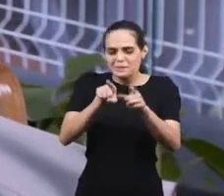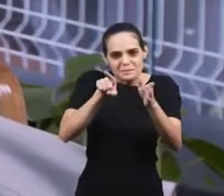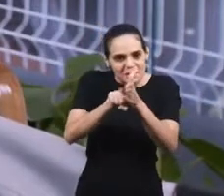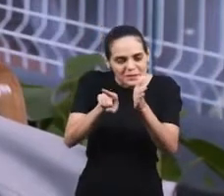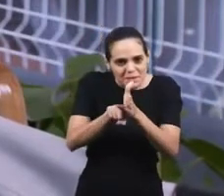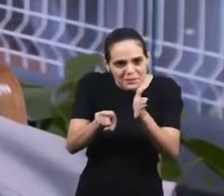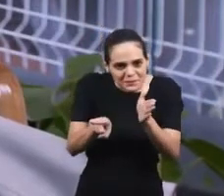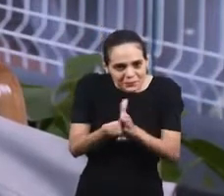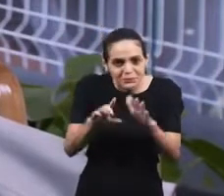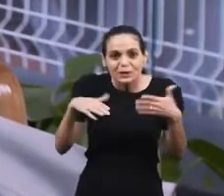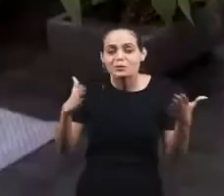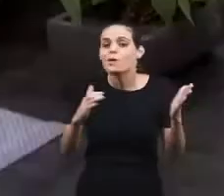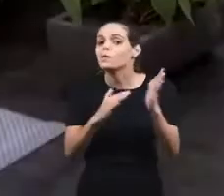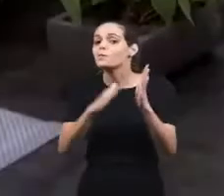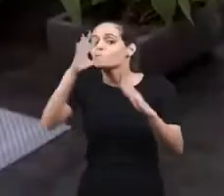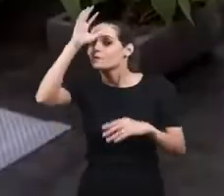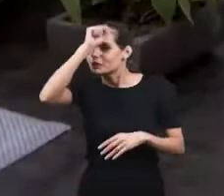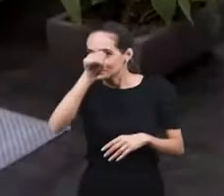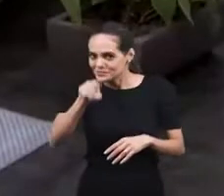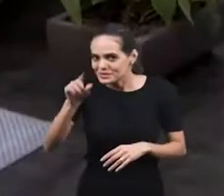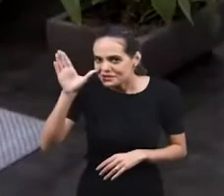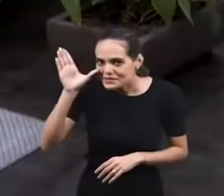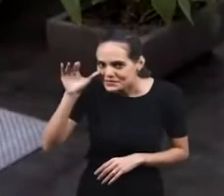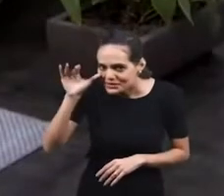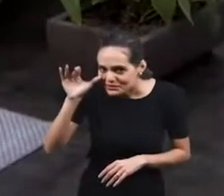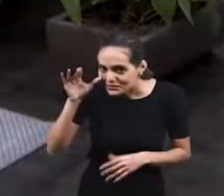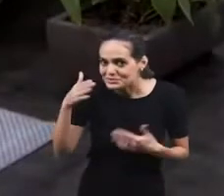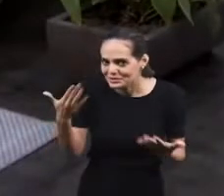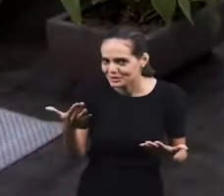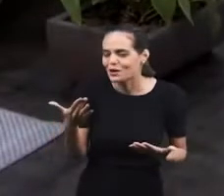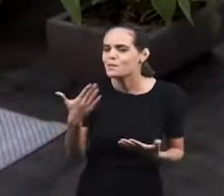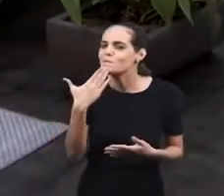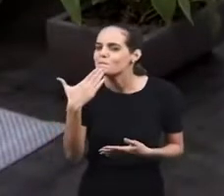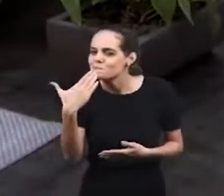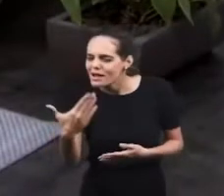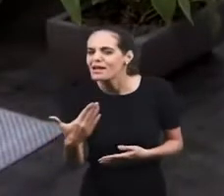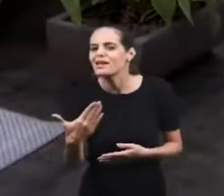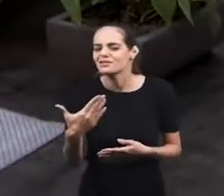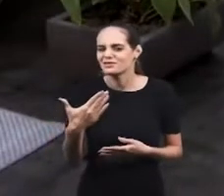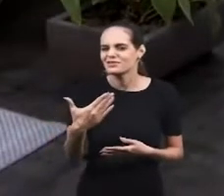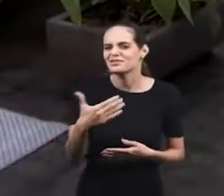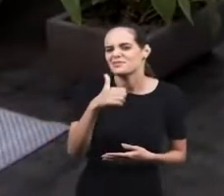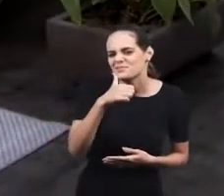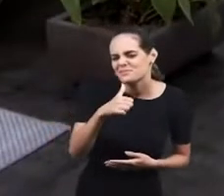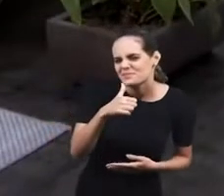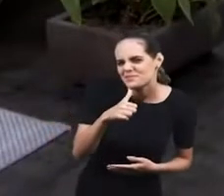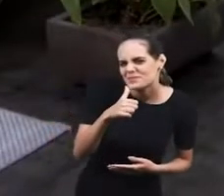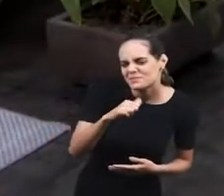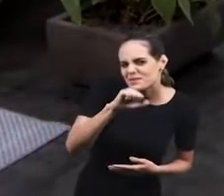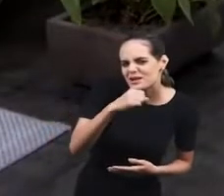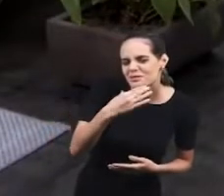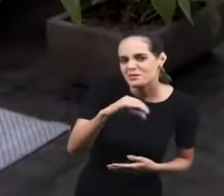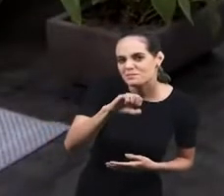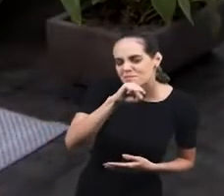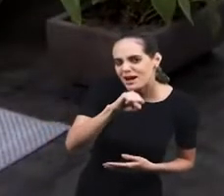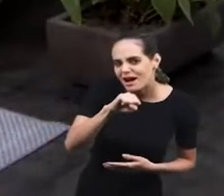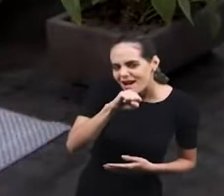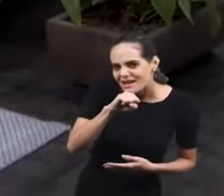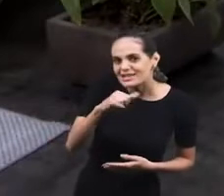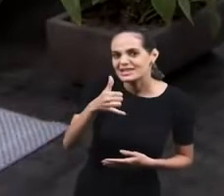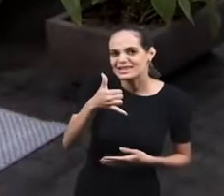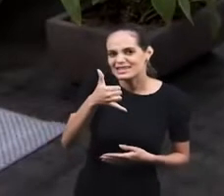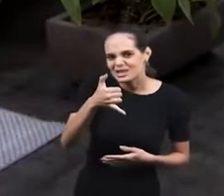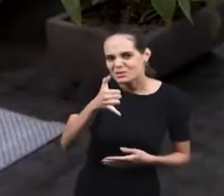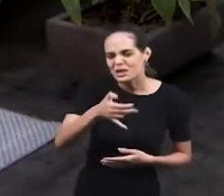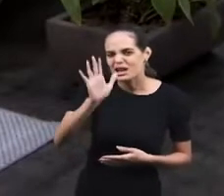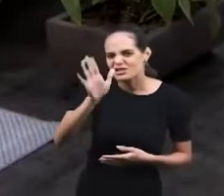next praise that we are going to learn. Are you curious? Then ask dad or mom to grab their cell phone and to